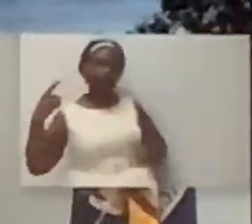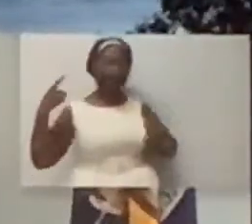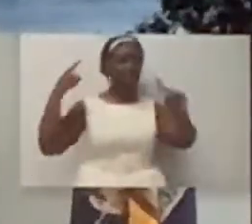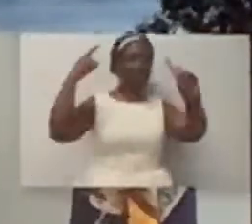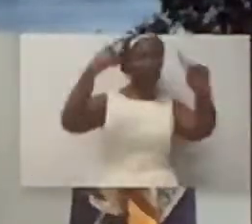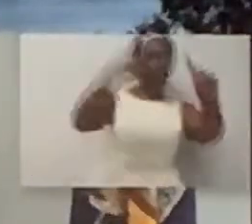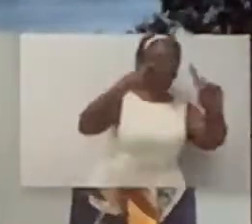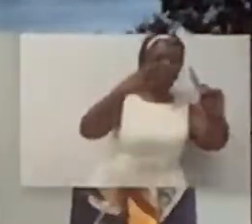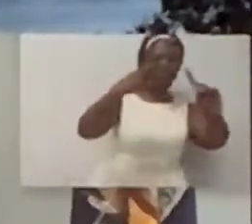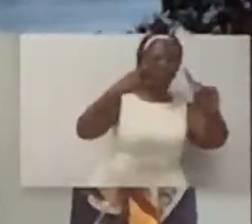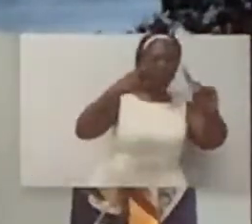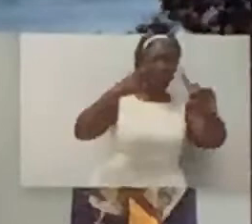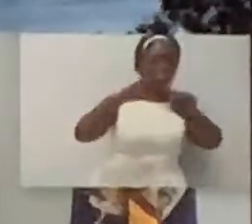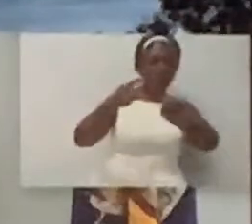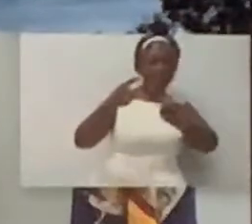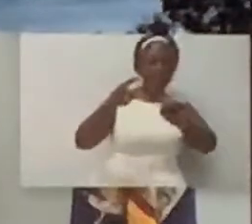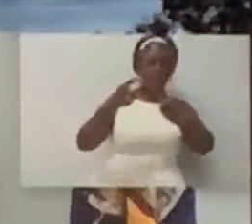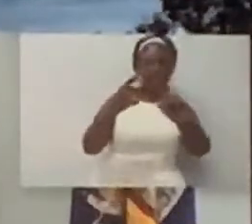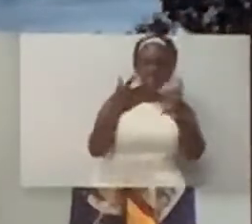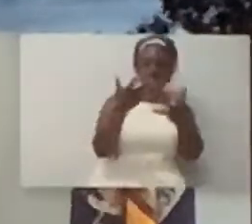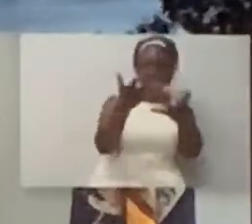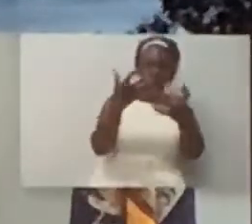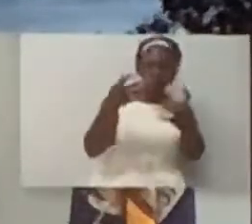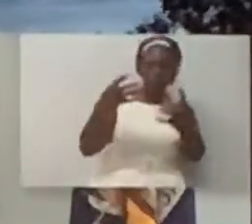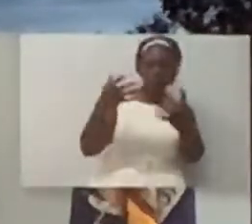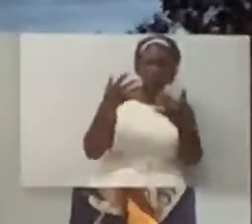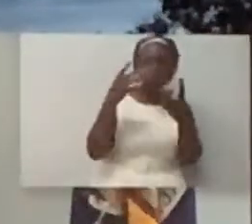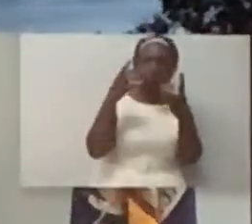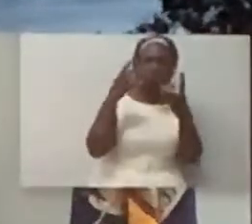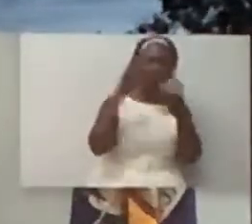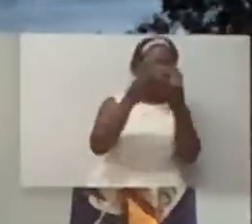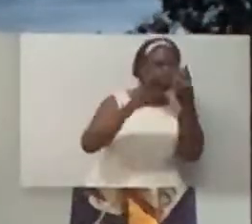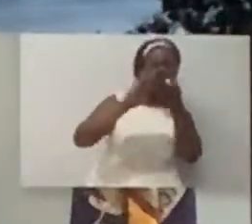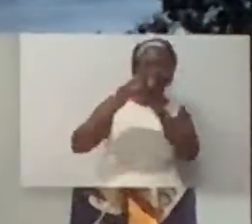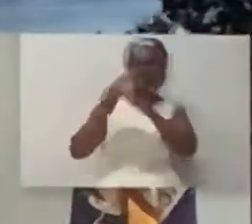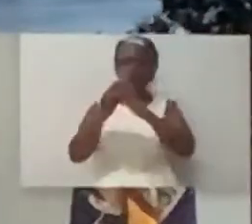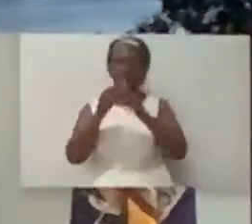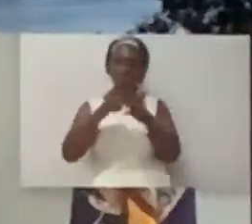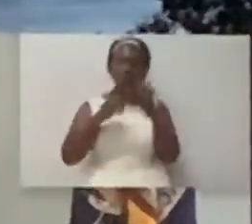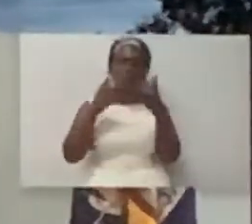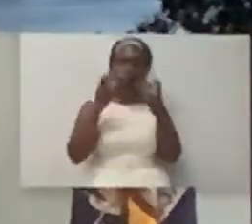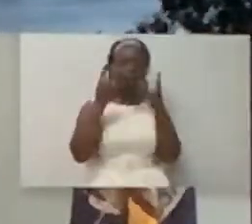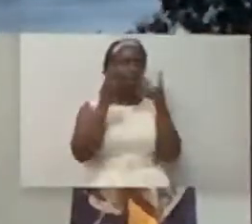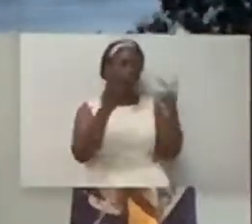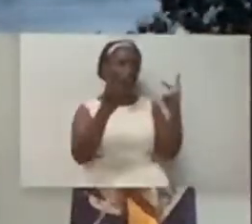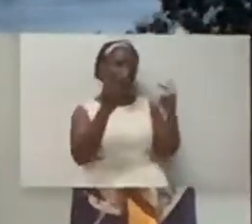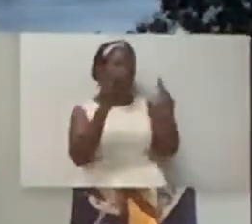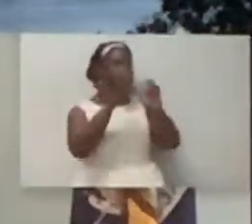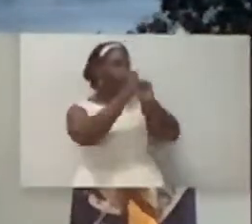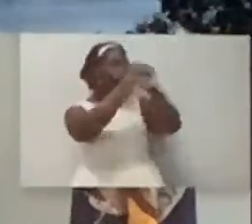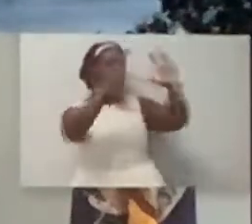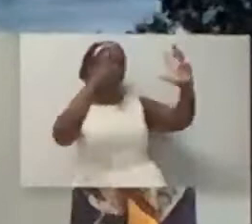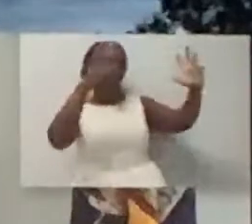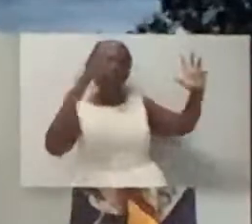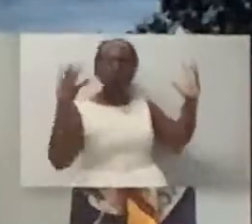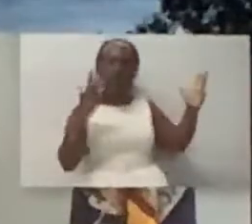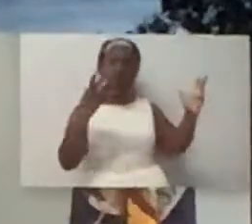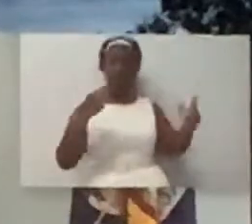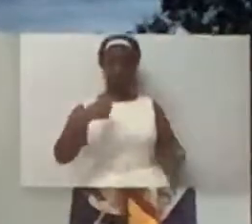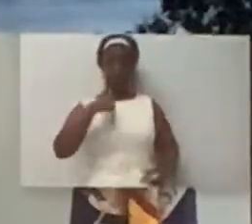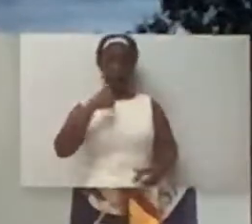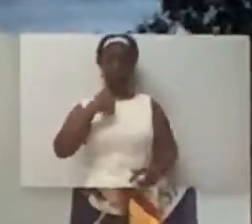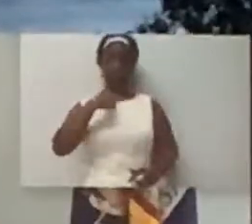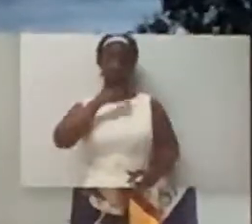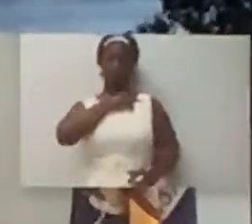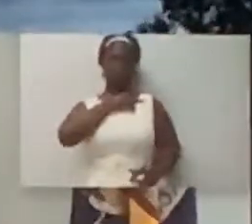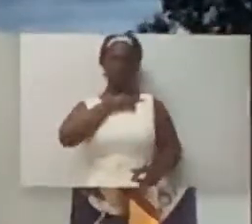bigger. What do you want our community to look like? What do you want our world to look like? Personally, I would like to live in a society that celebrates